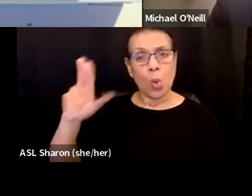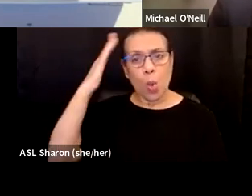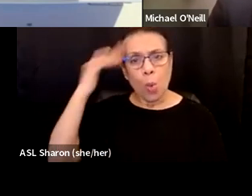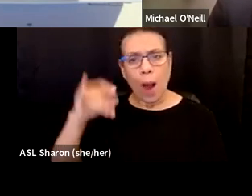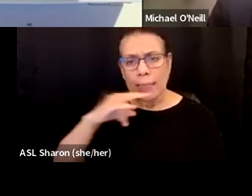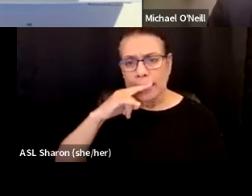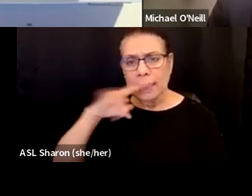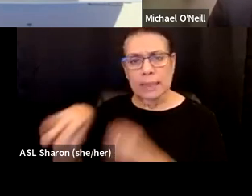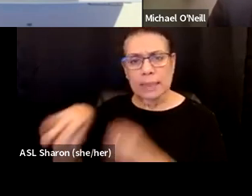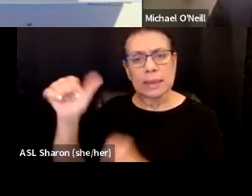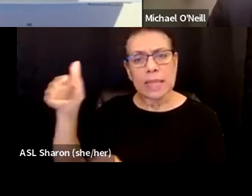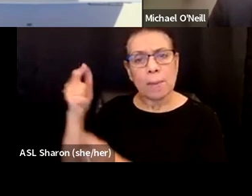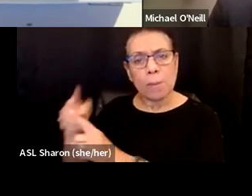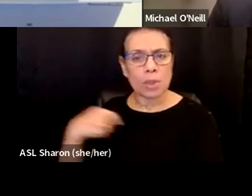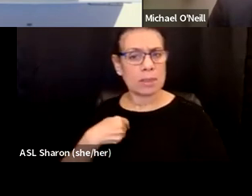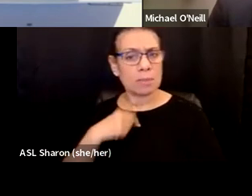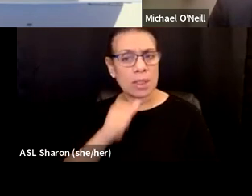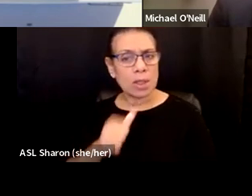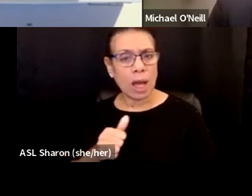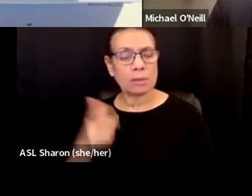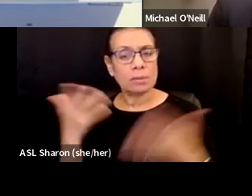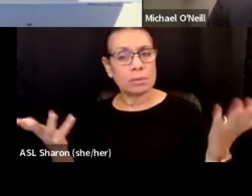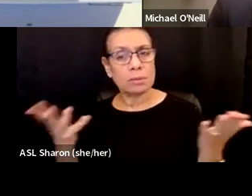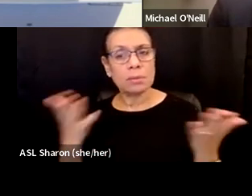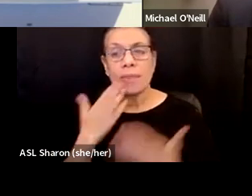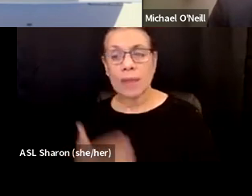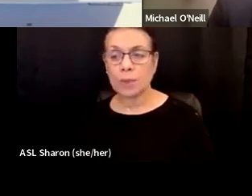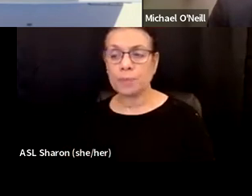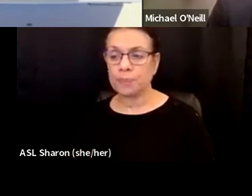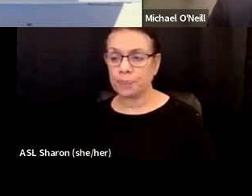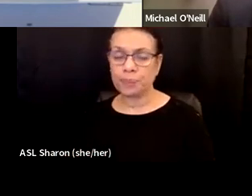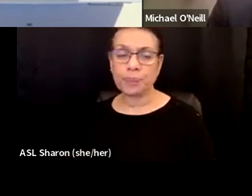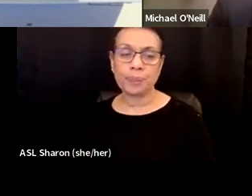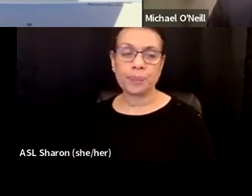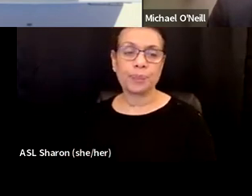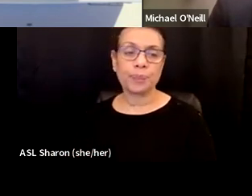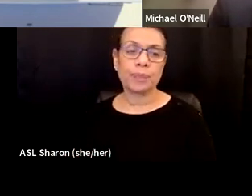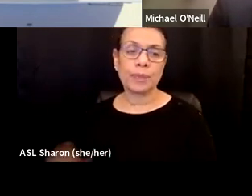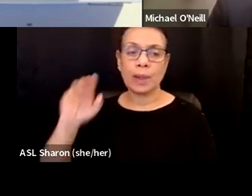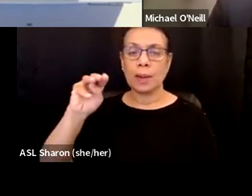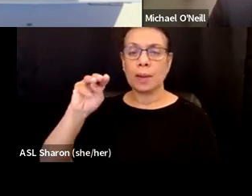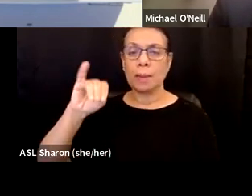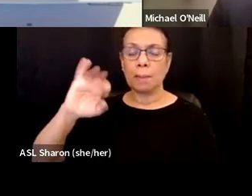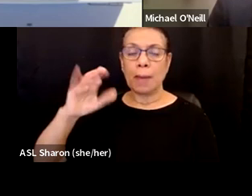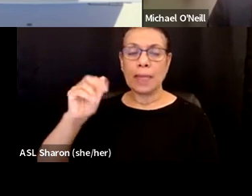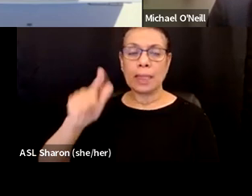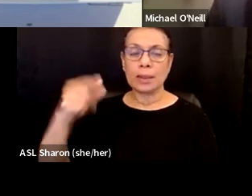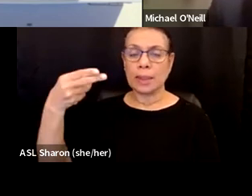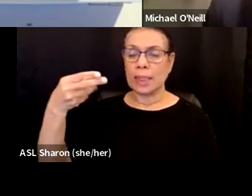points thank you thank you our next speaker is michael heischmann